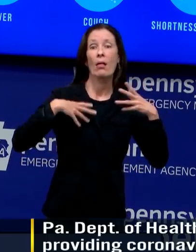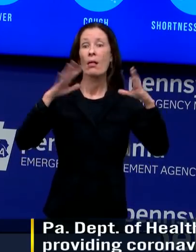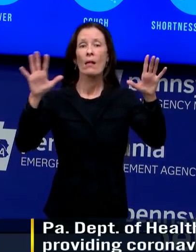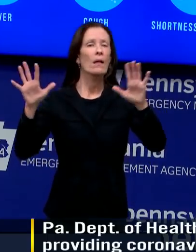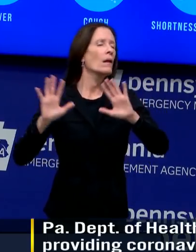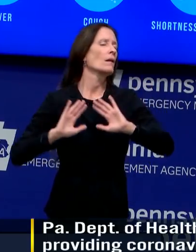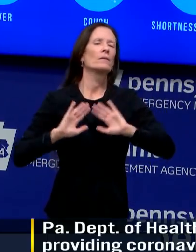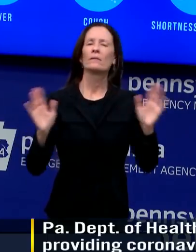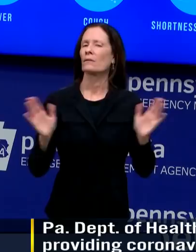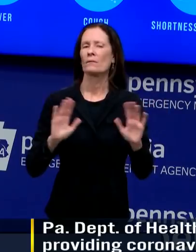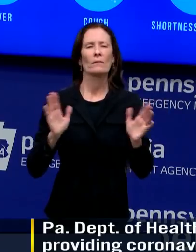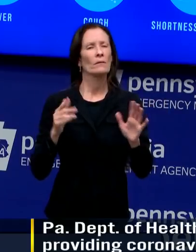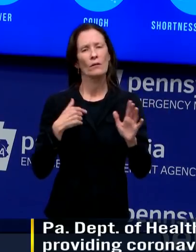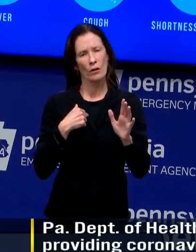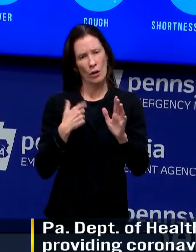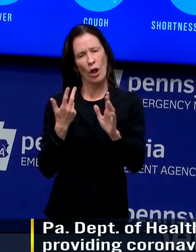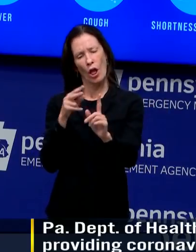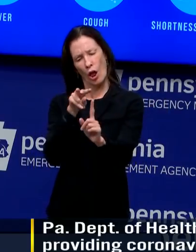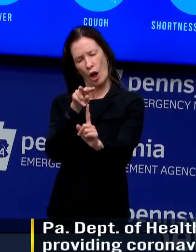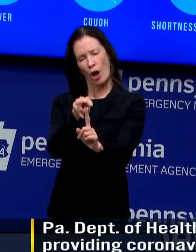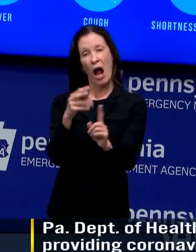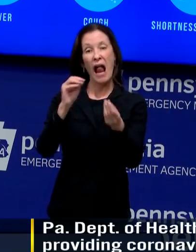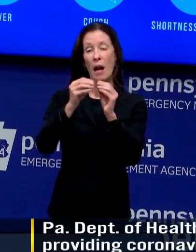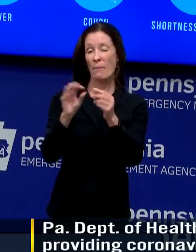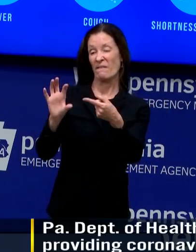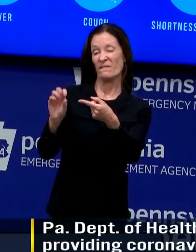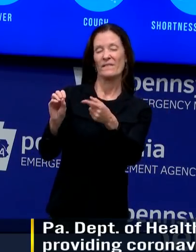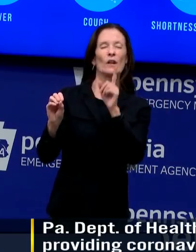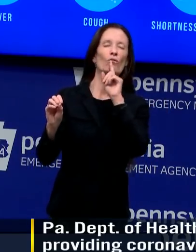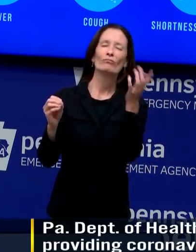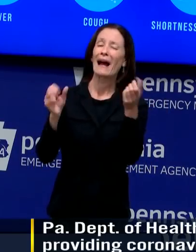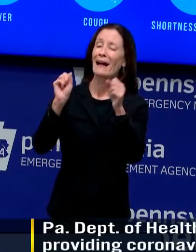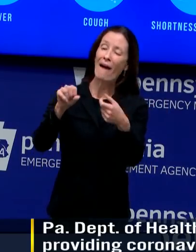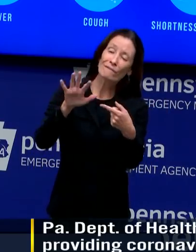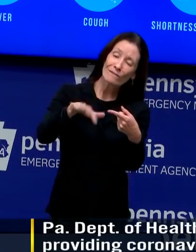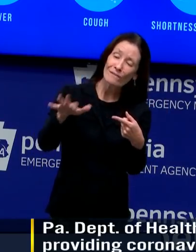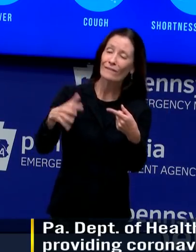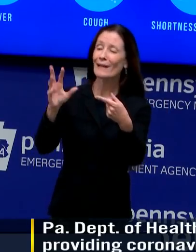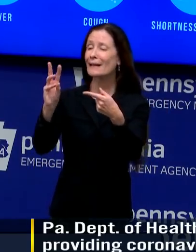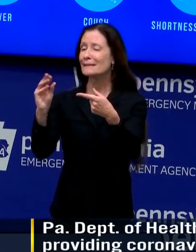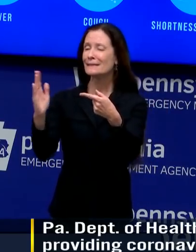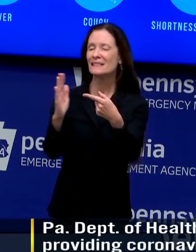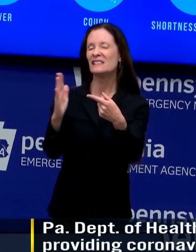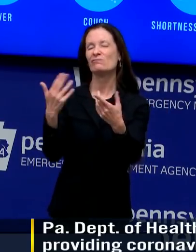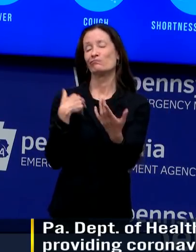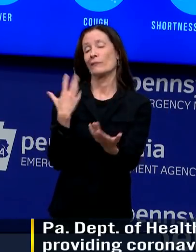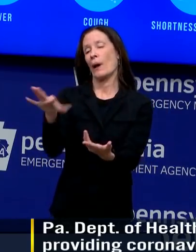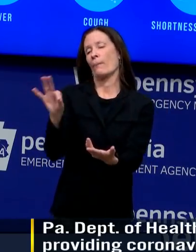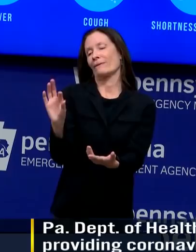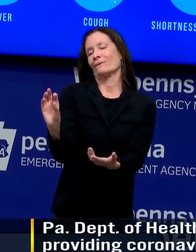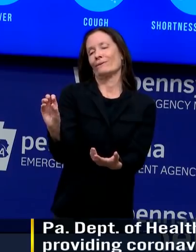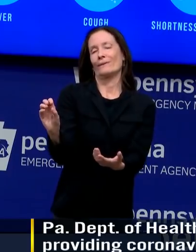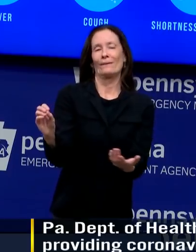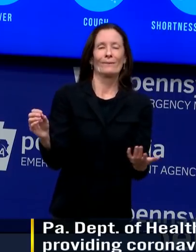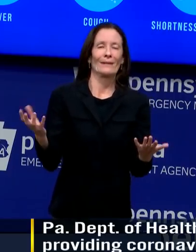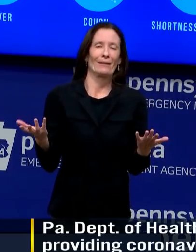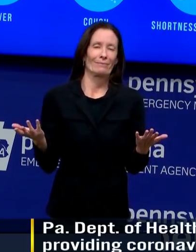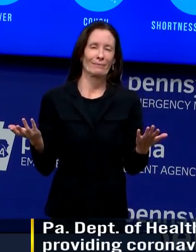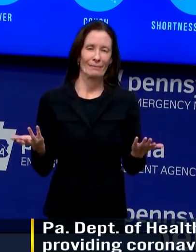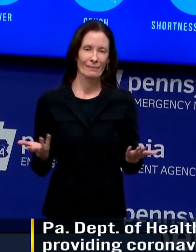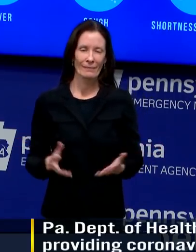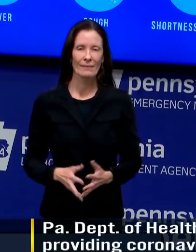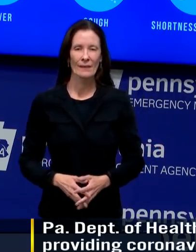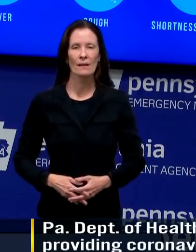this, and I think this is, again, that the overall effort is to say let's all of us watch the same objective